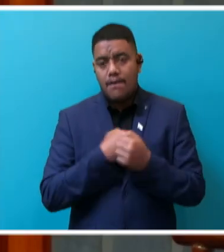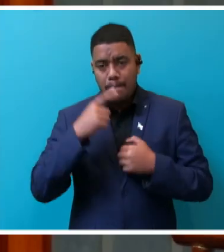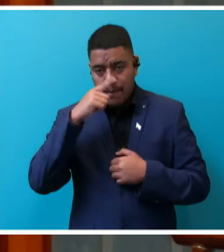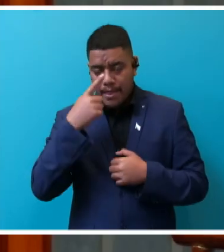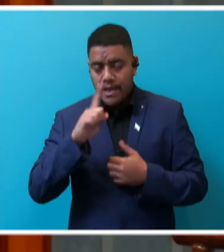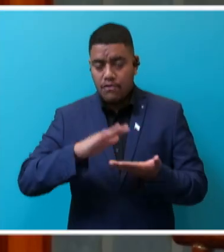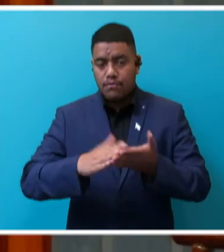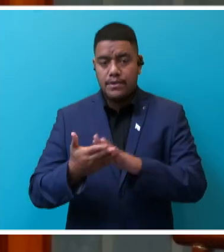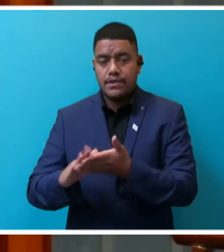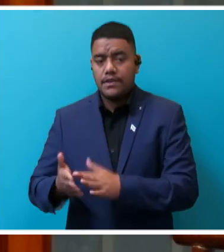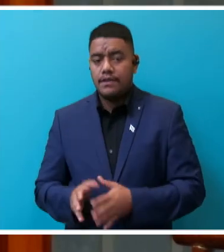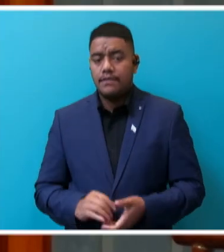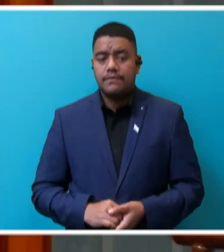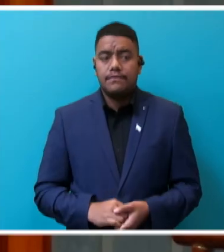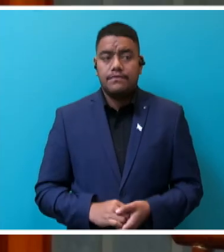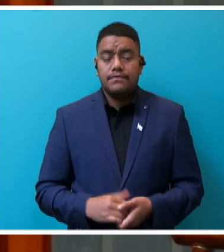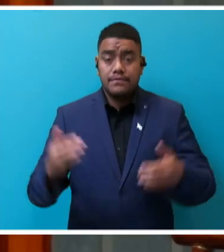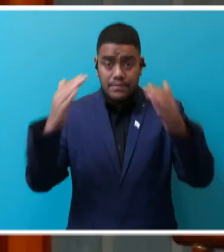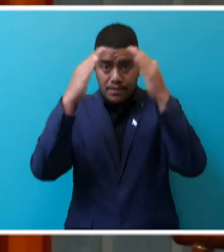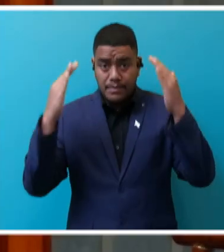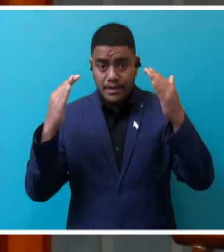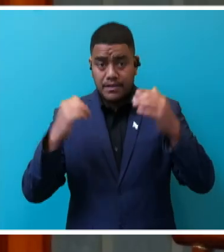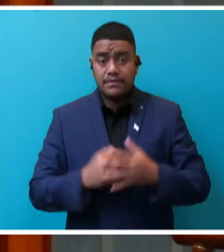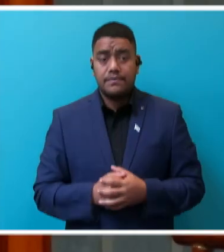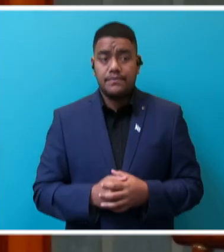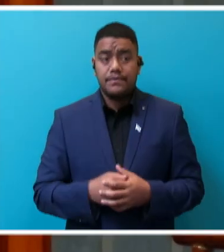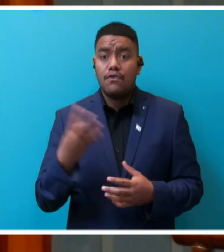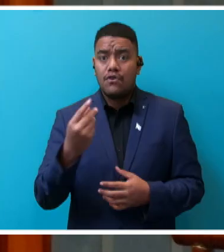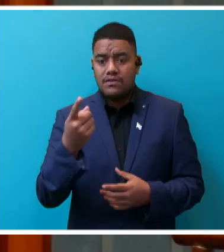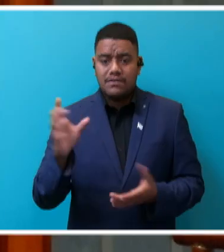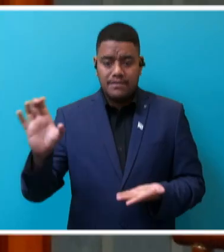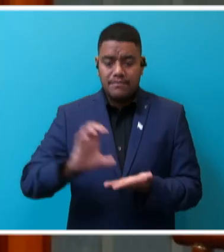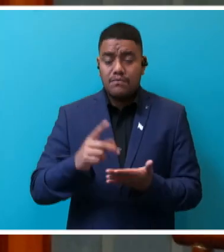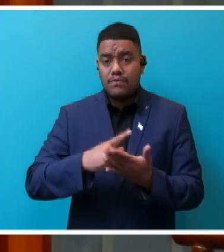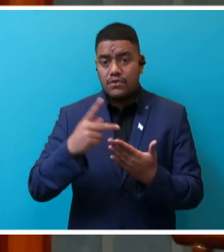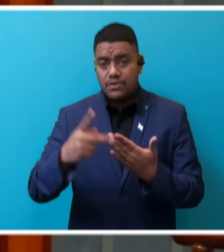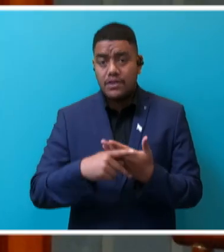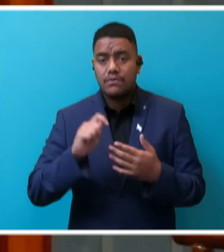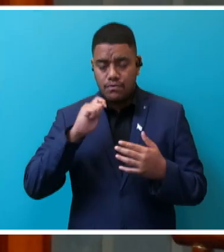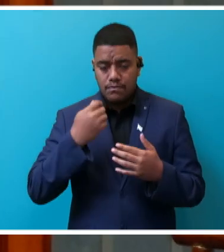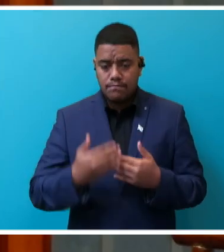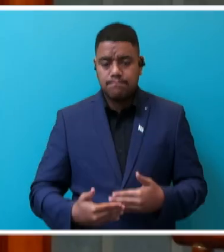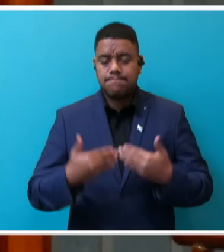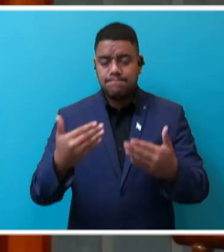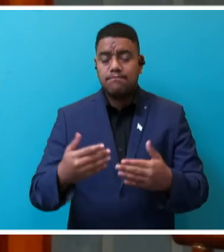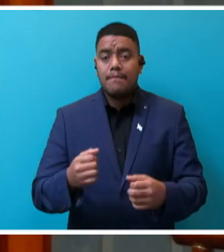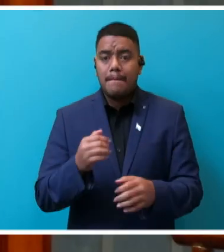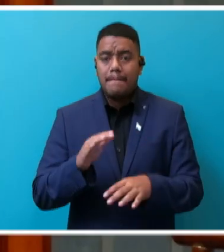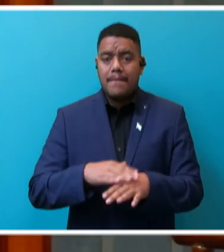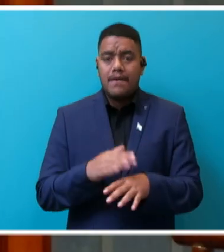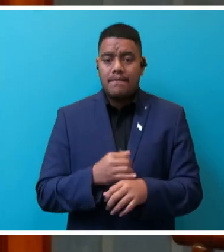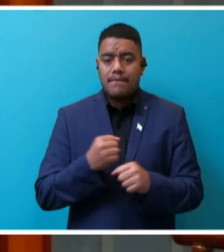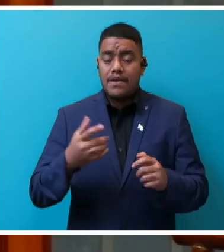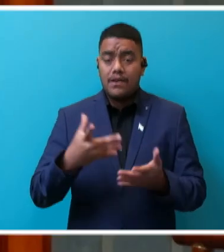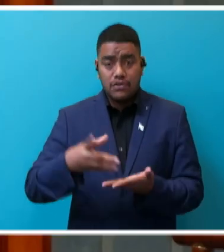communities. Mr. Speaker, those investment projects will lead to empowering workers through